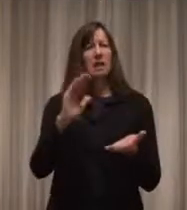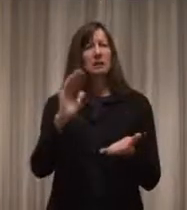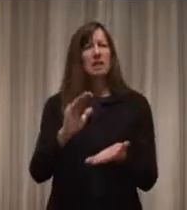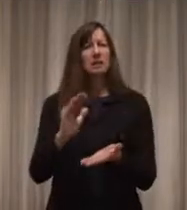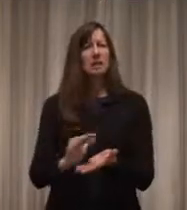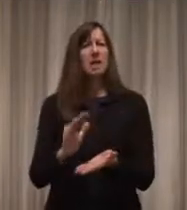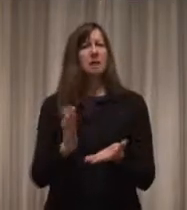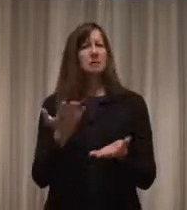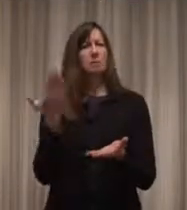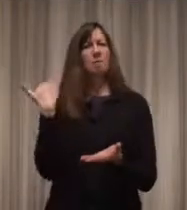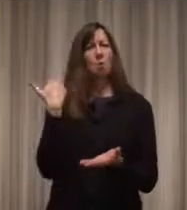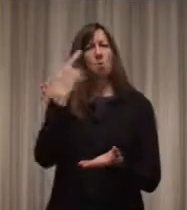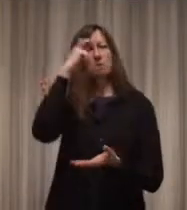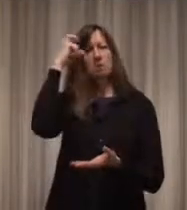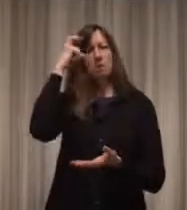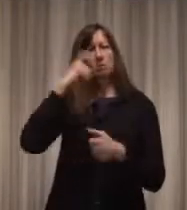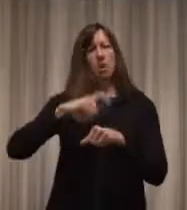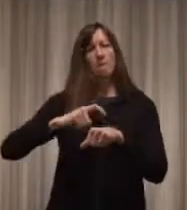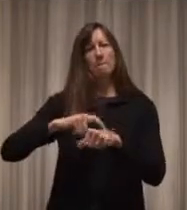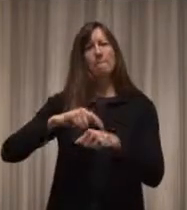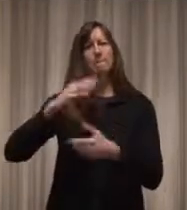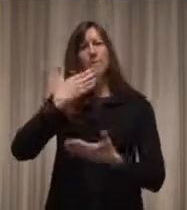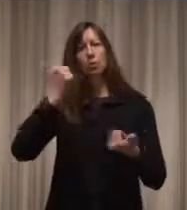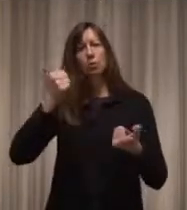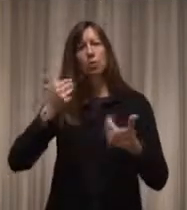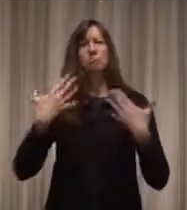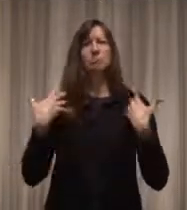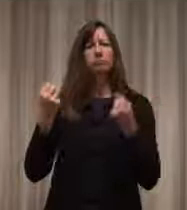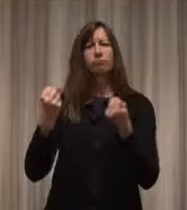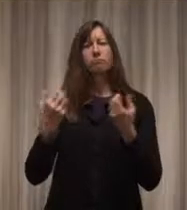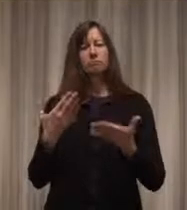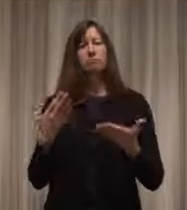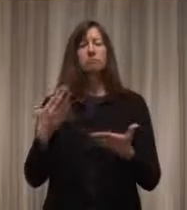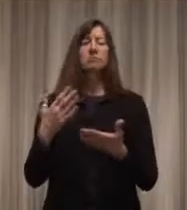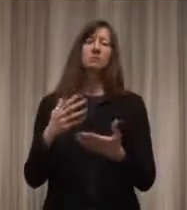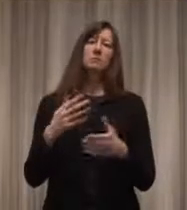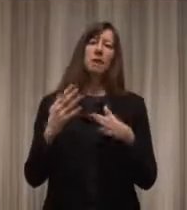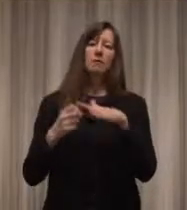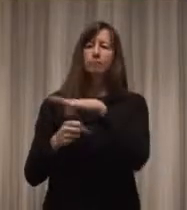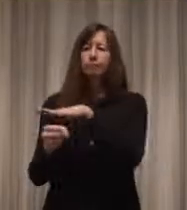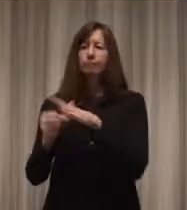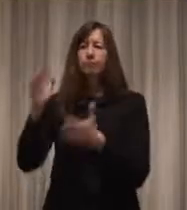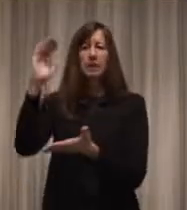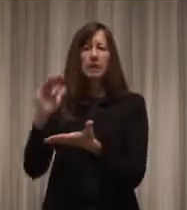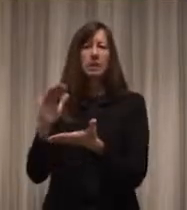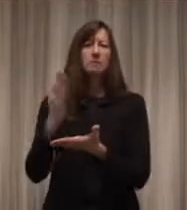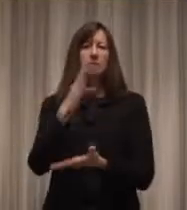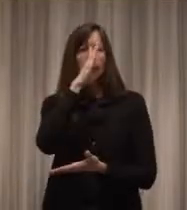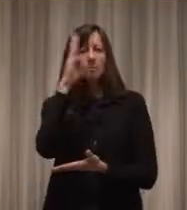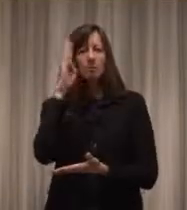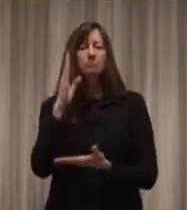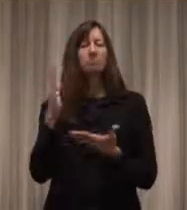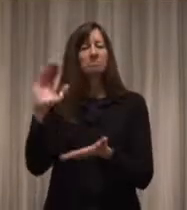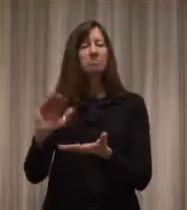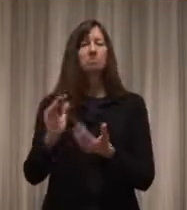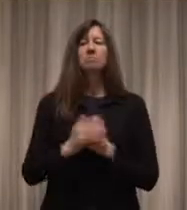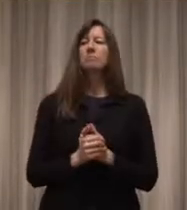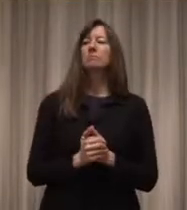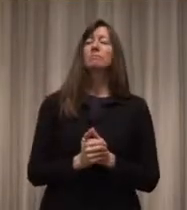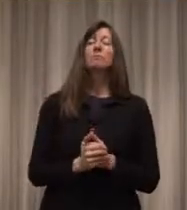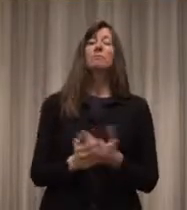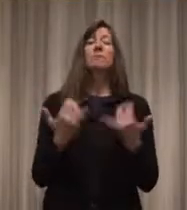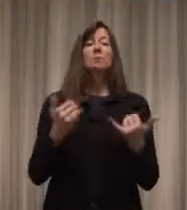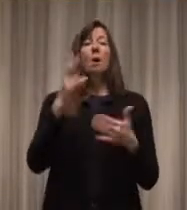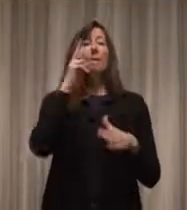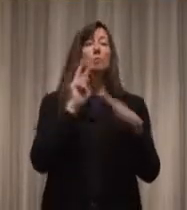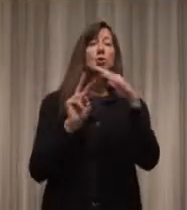Finally, looking at the projections out longer term, you can see here, as always, best, middle, and worst